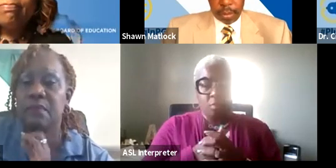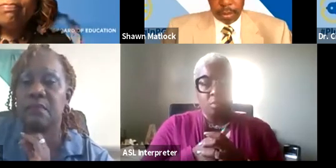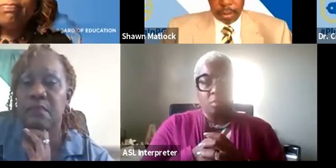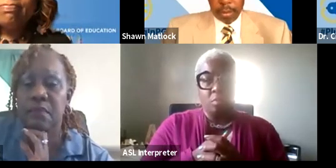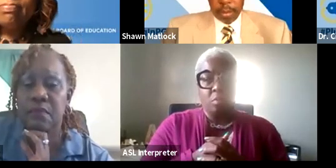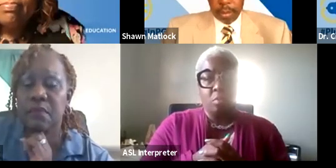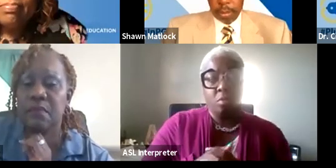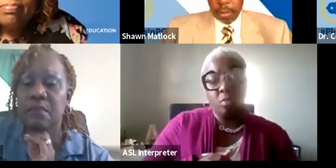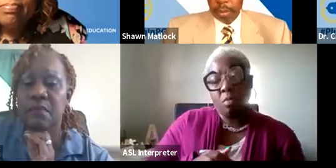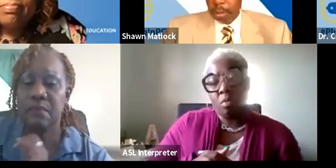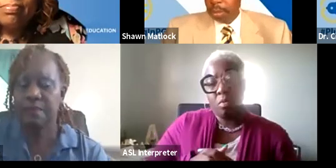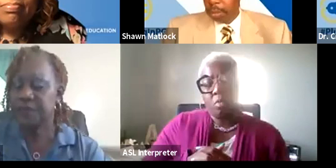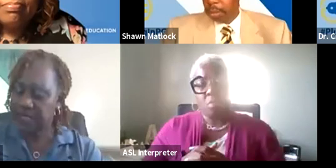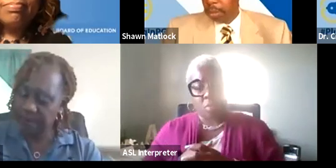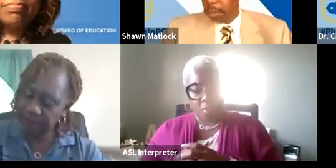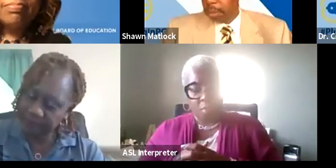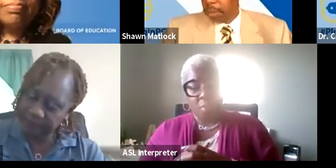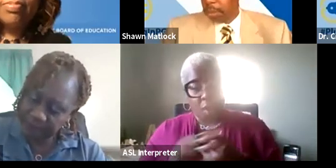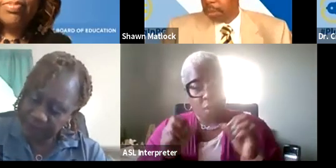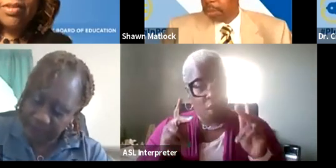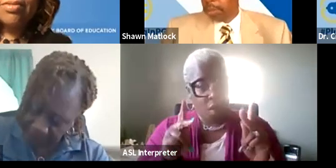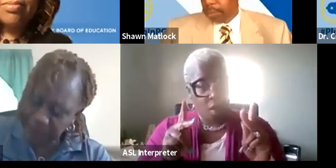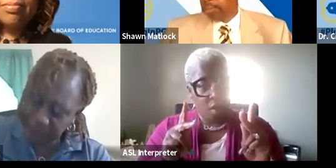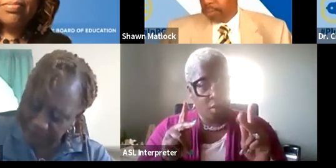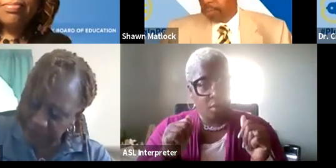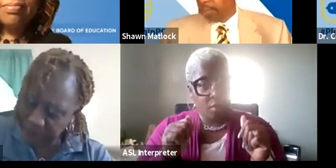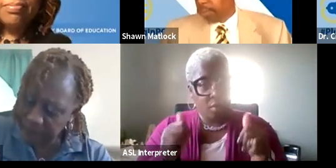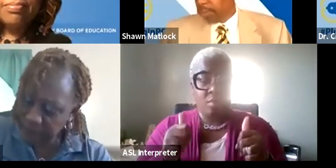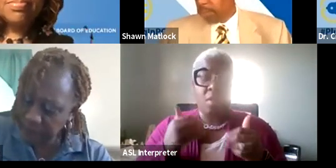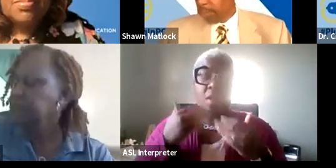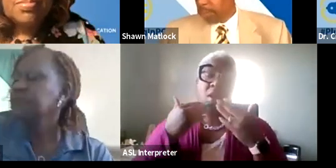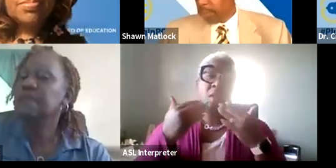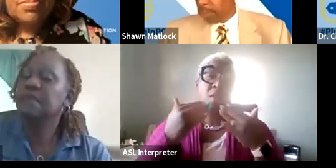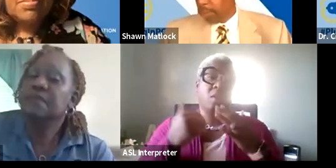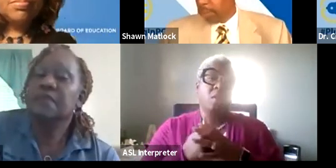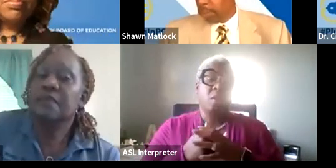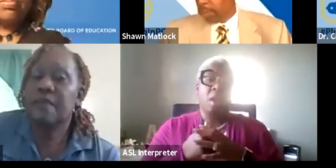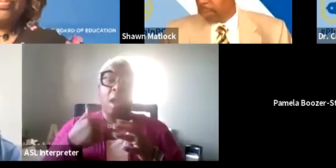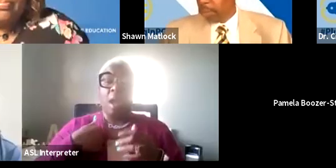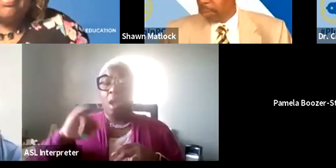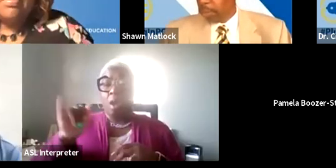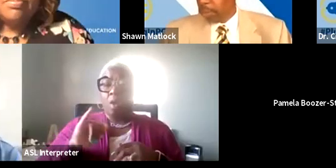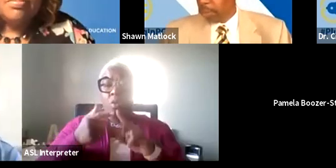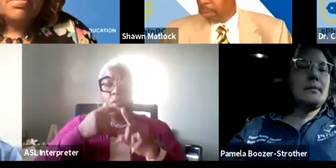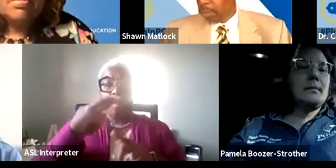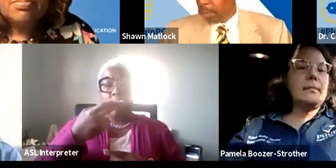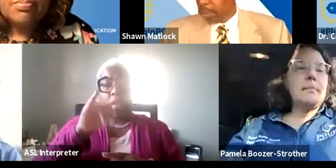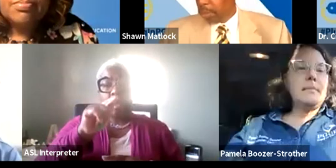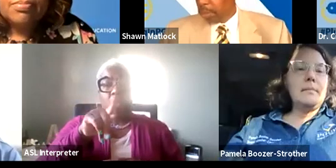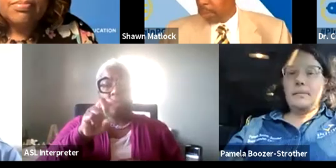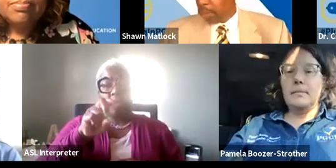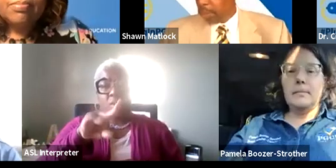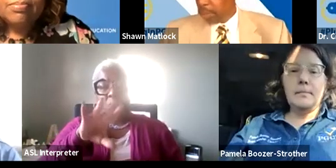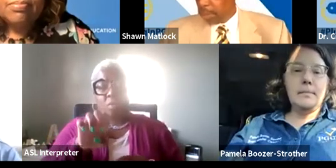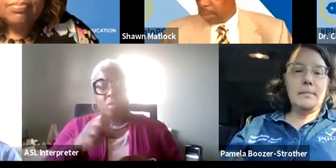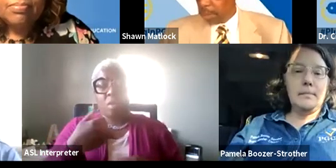Ms. Marsh, okay. Here. Is that okay? Yes. Okay, thank you. I too am from Hyattsville, and I